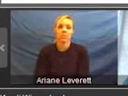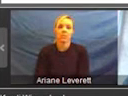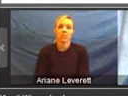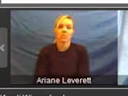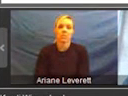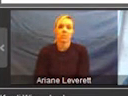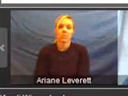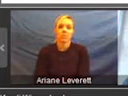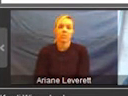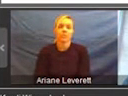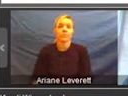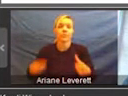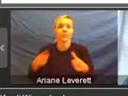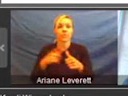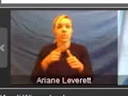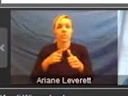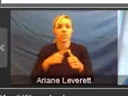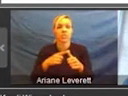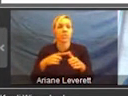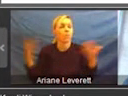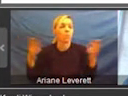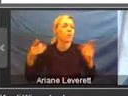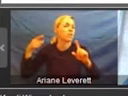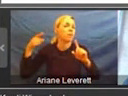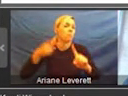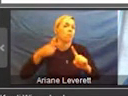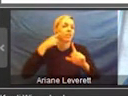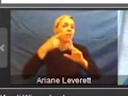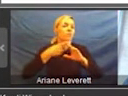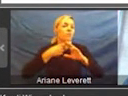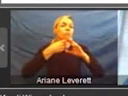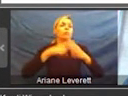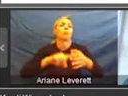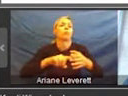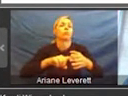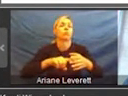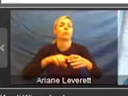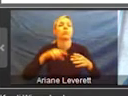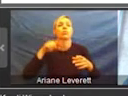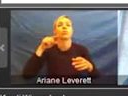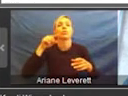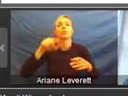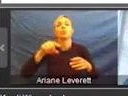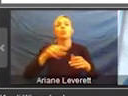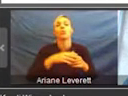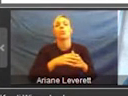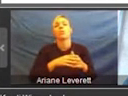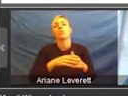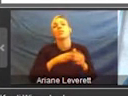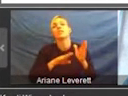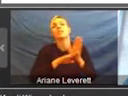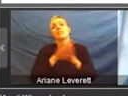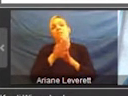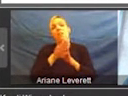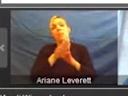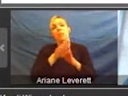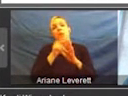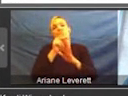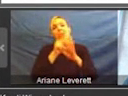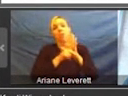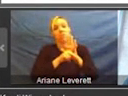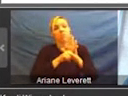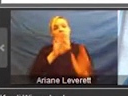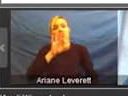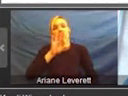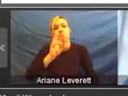really like, what is the point of departure? So when you design a project, or when you are developing a policy framework, always keep